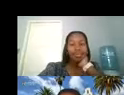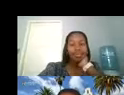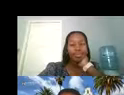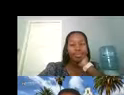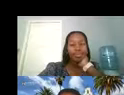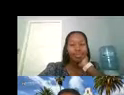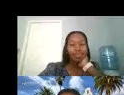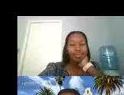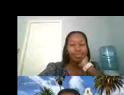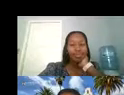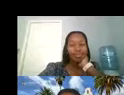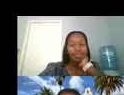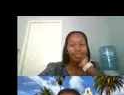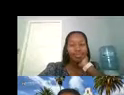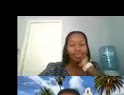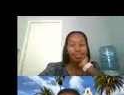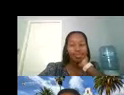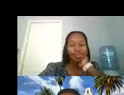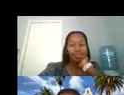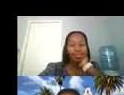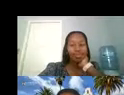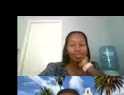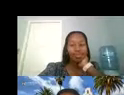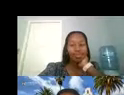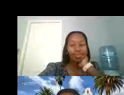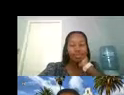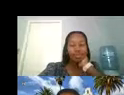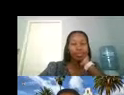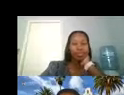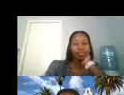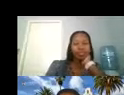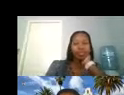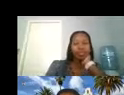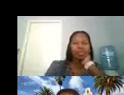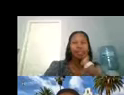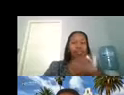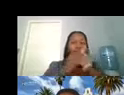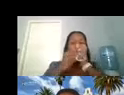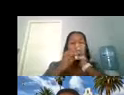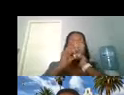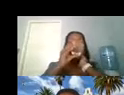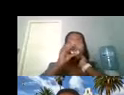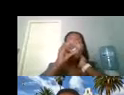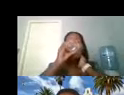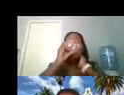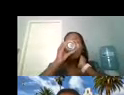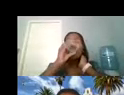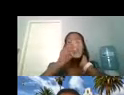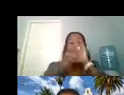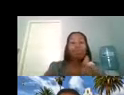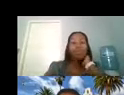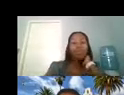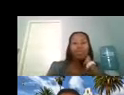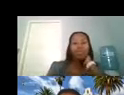Each week, students meet with their academic coach, answer any questions they have about college, join any organizations, then get the academic support as well.